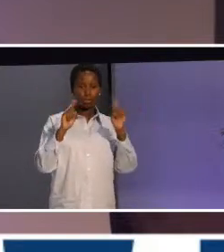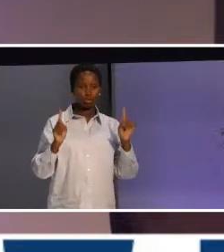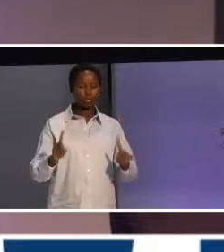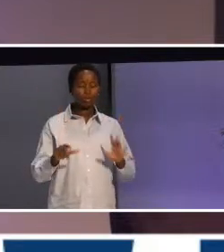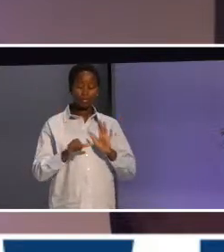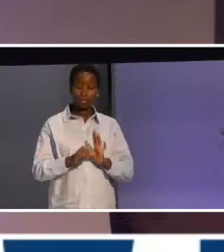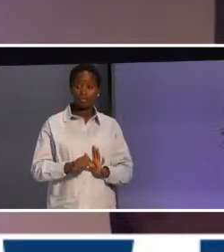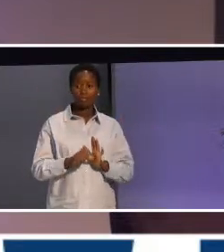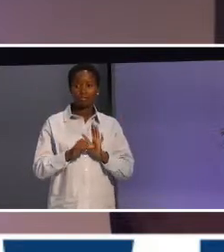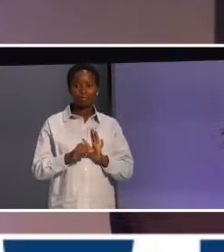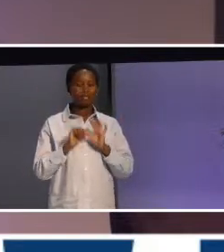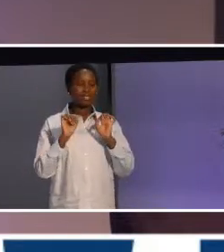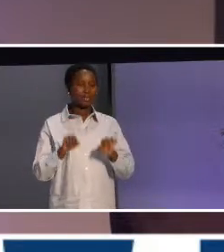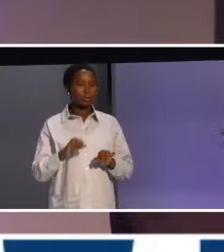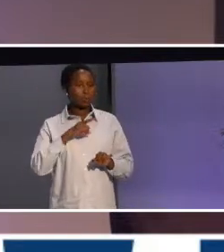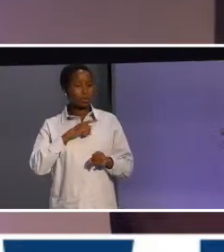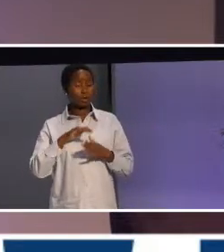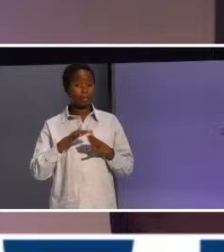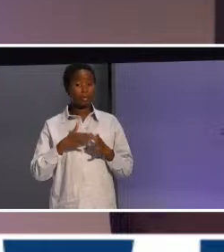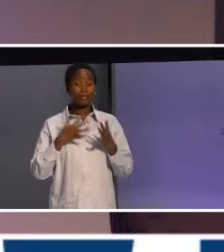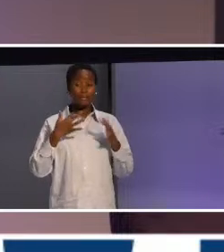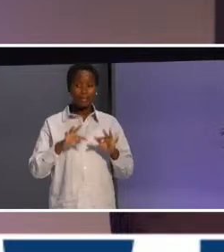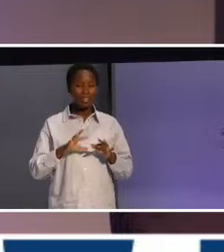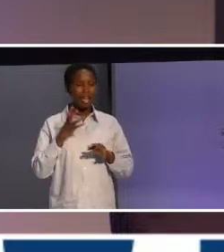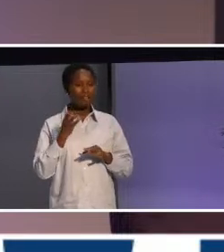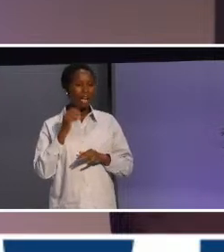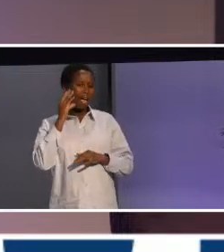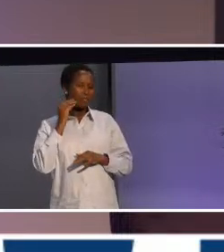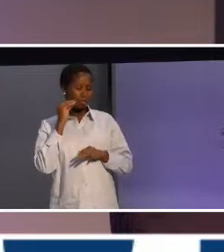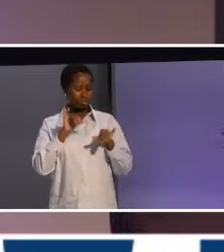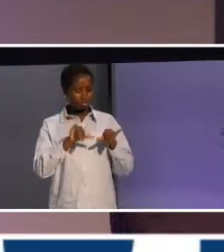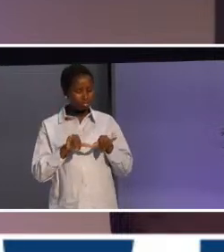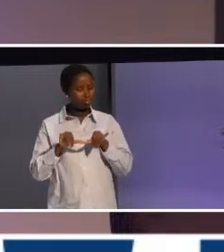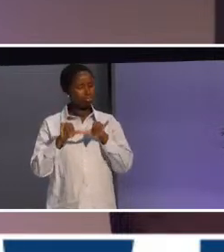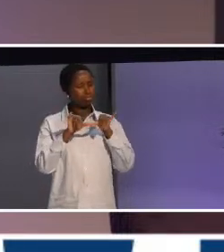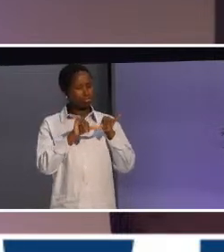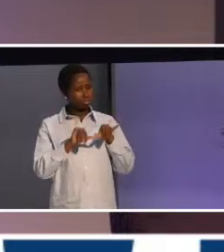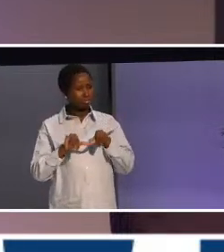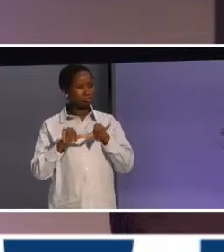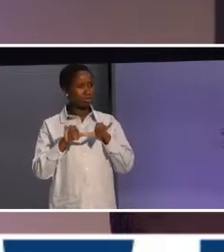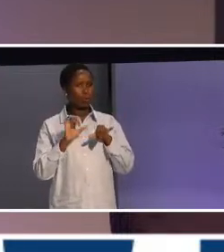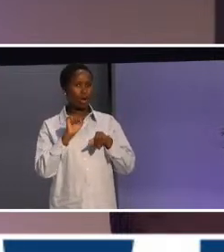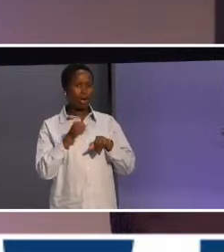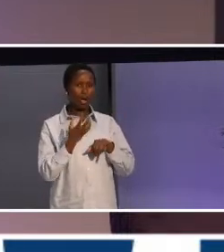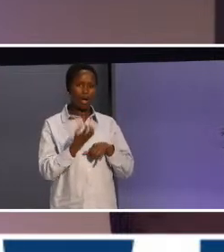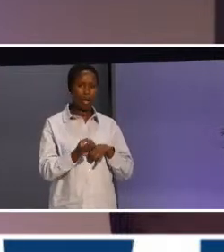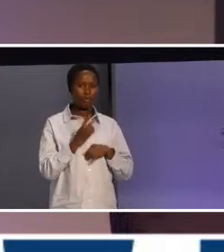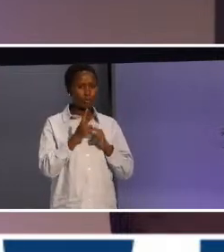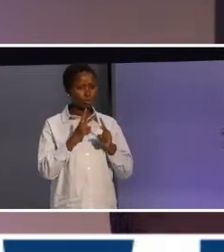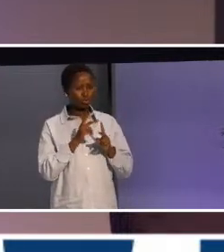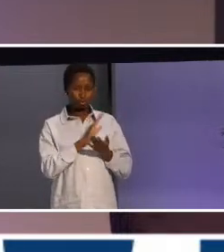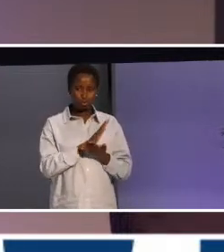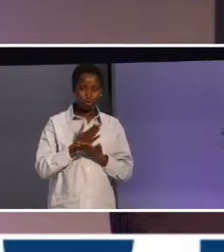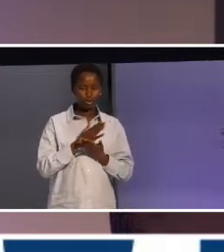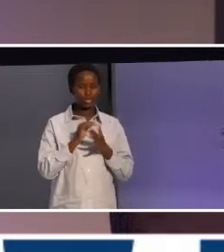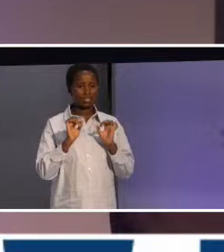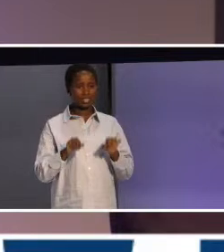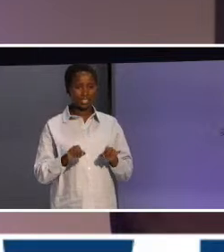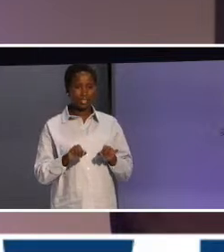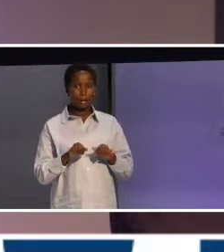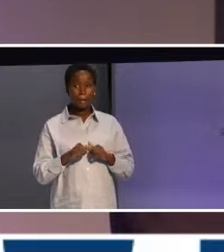in collective experience and cumulative strength of both our people, who